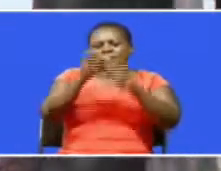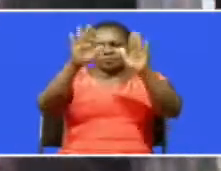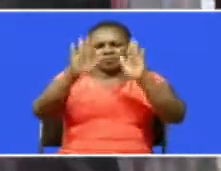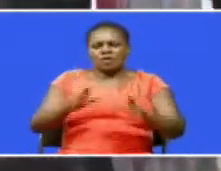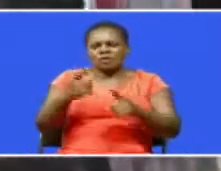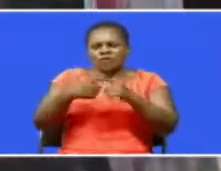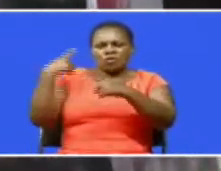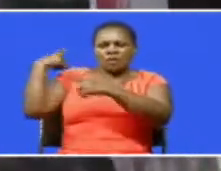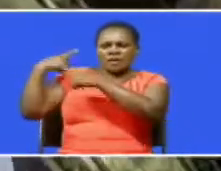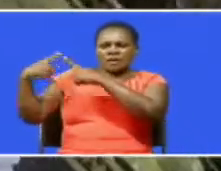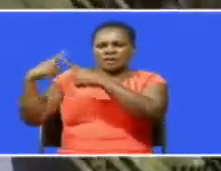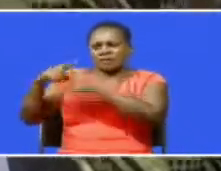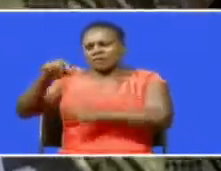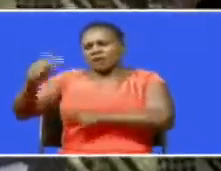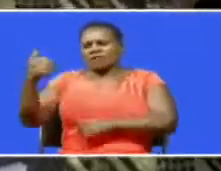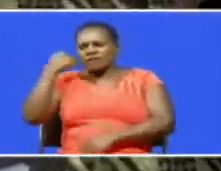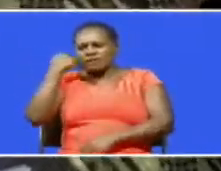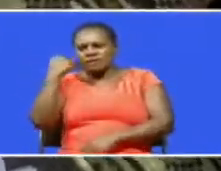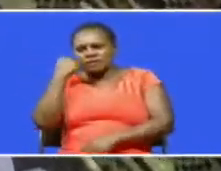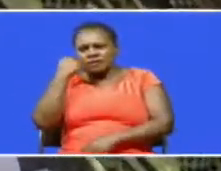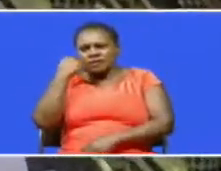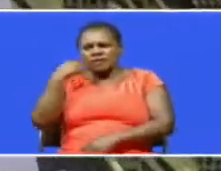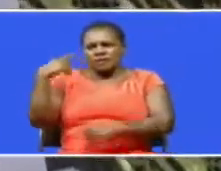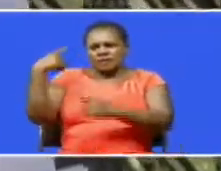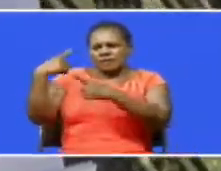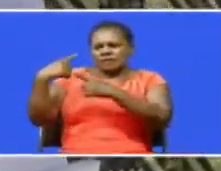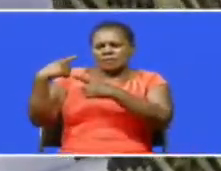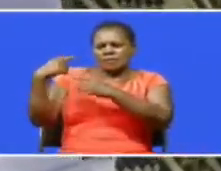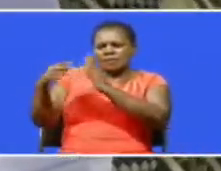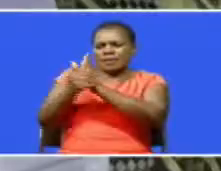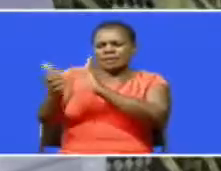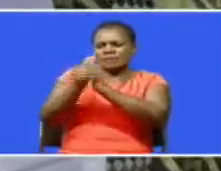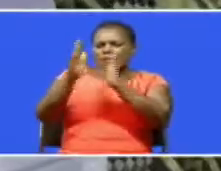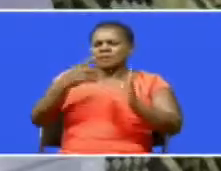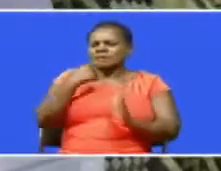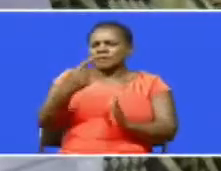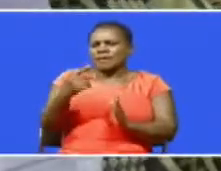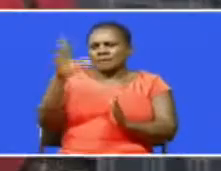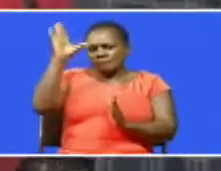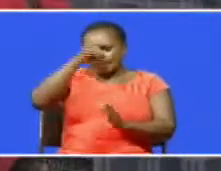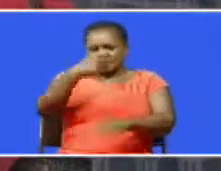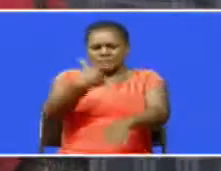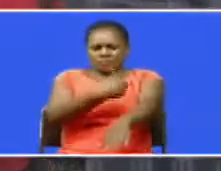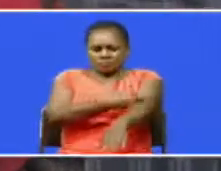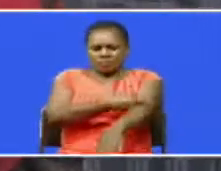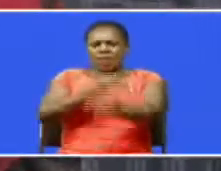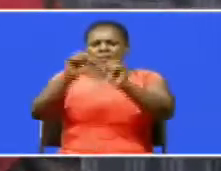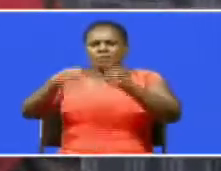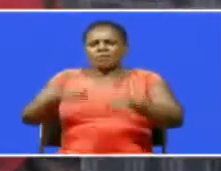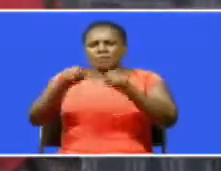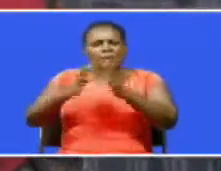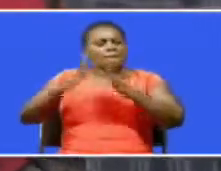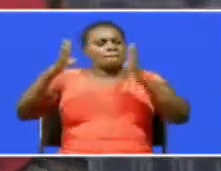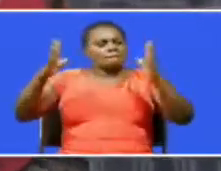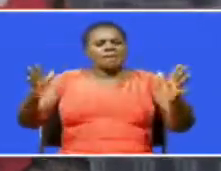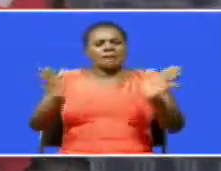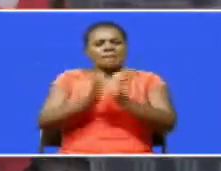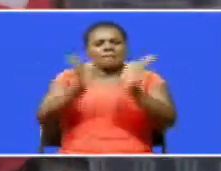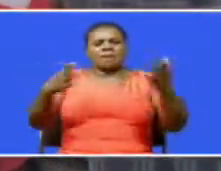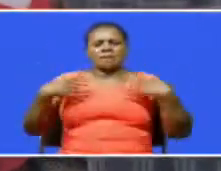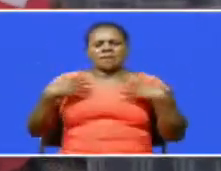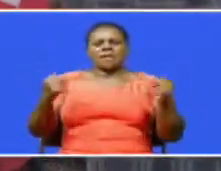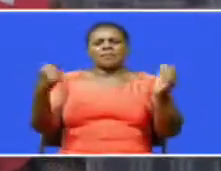From the experience of other pandemics, experts warn that missed immunization could lead to a bigger public